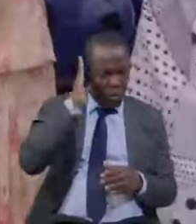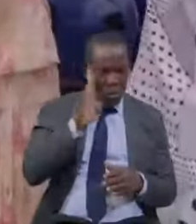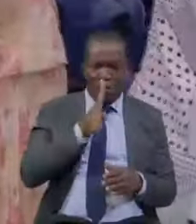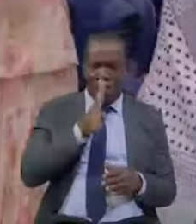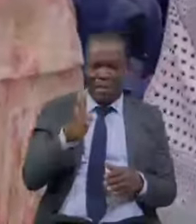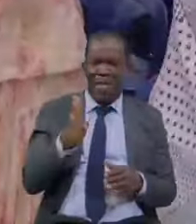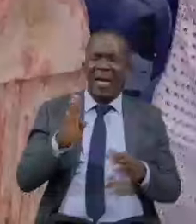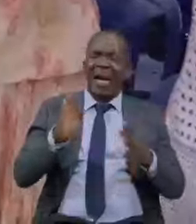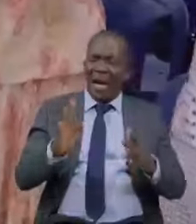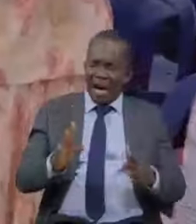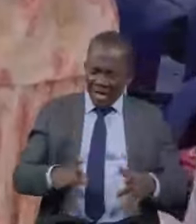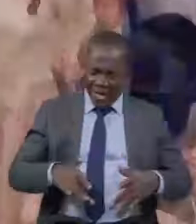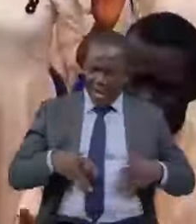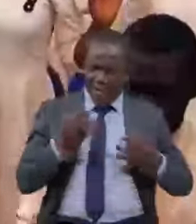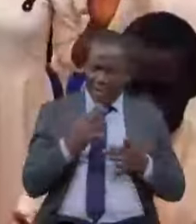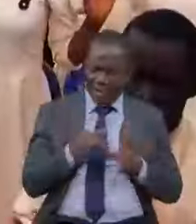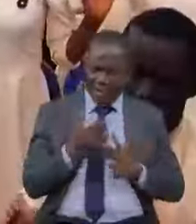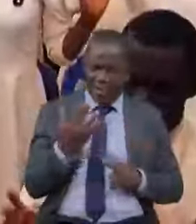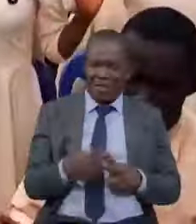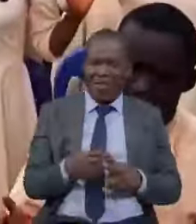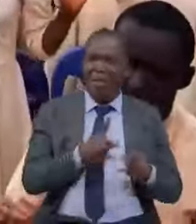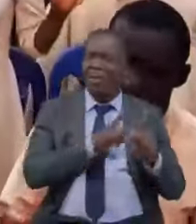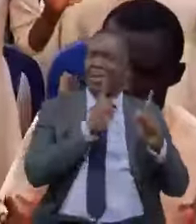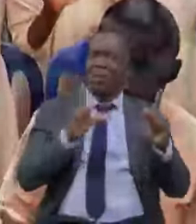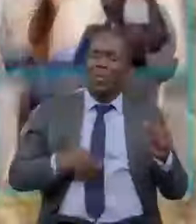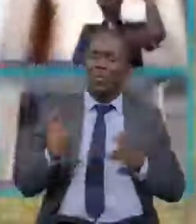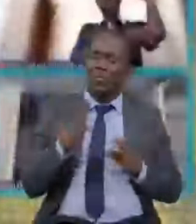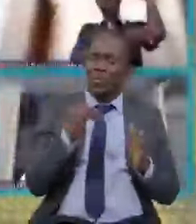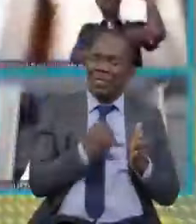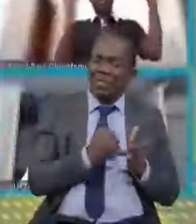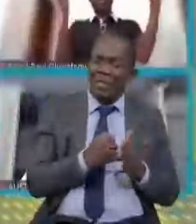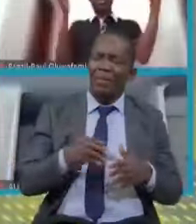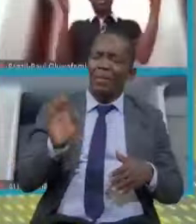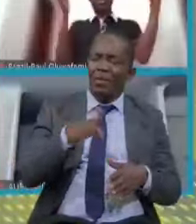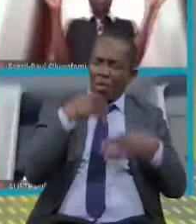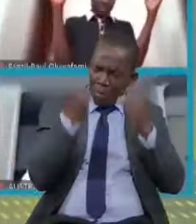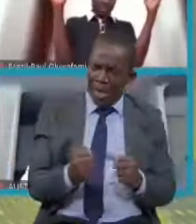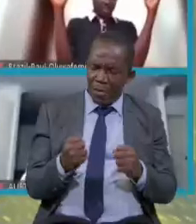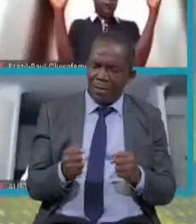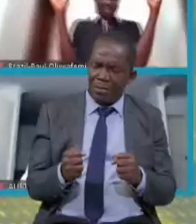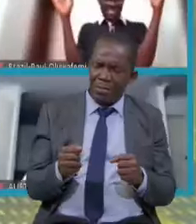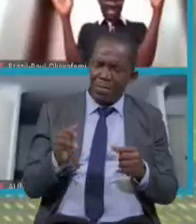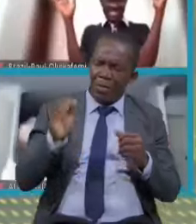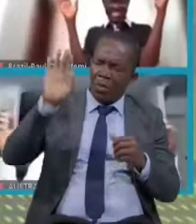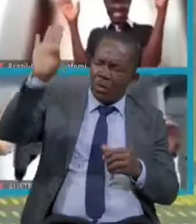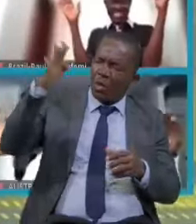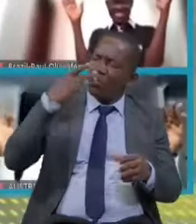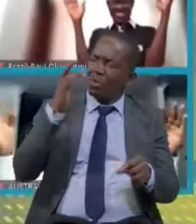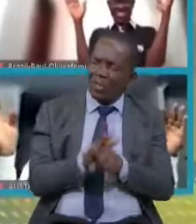Lord, confirm your power, your promise. Confirm